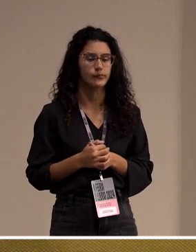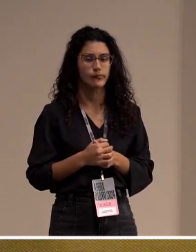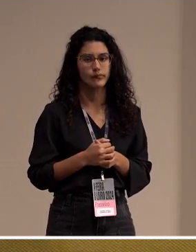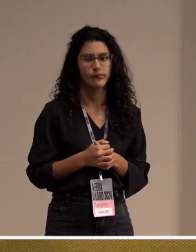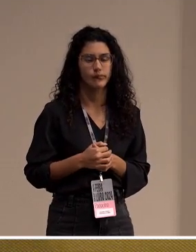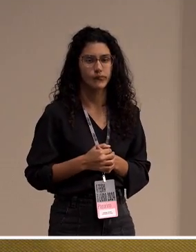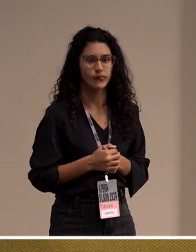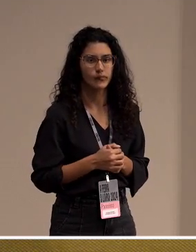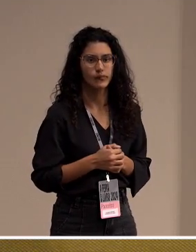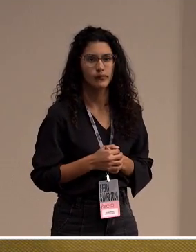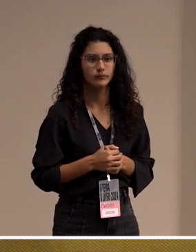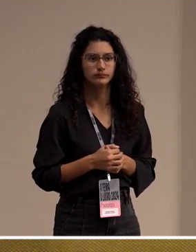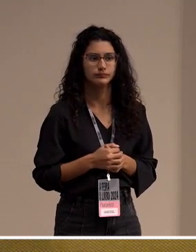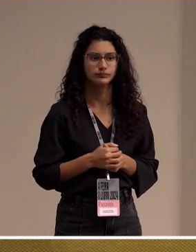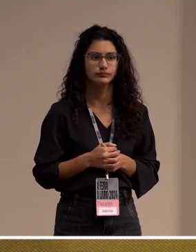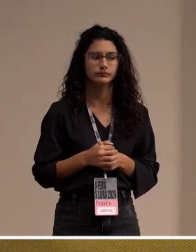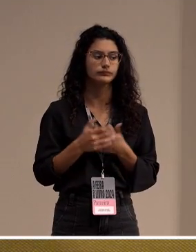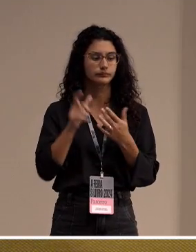Richard Wright said that language